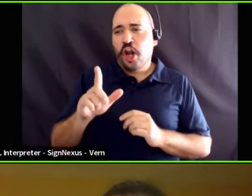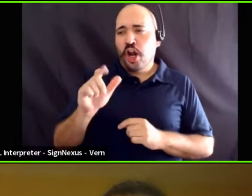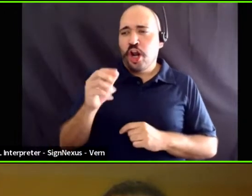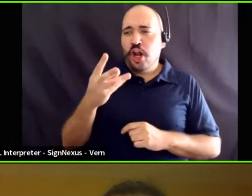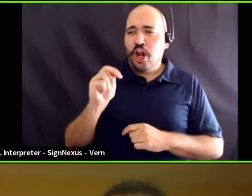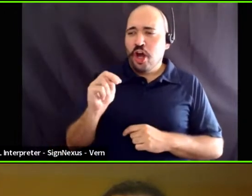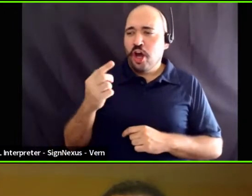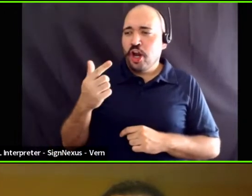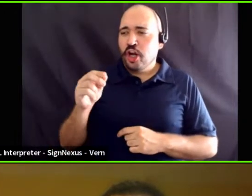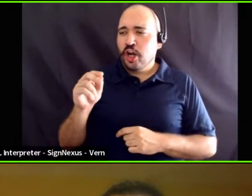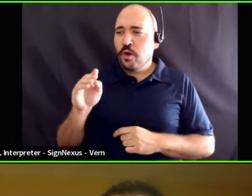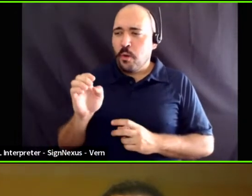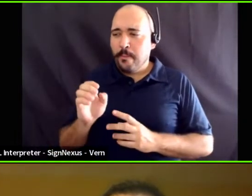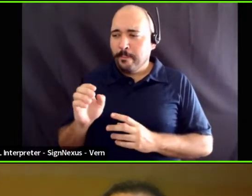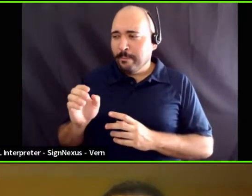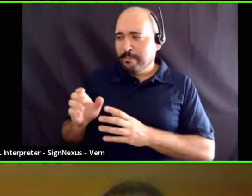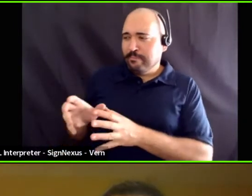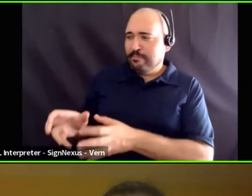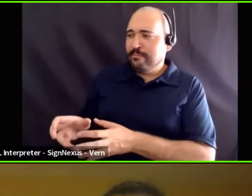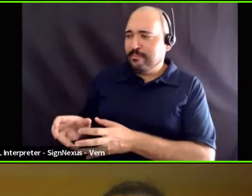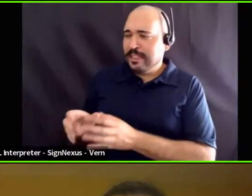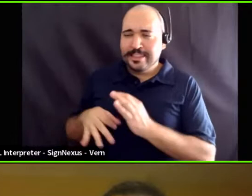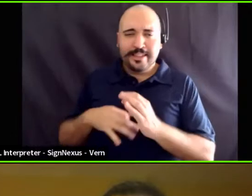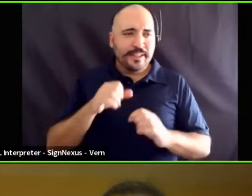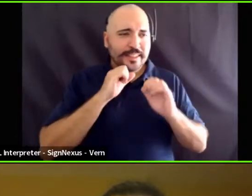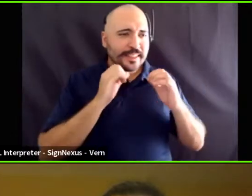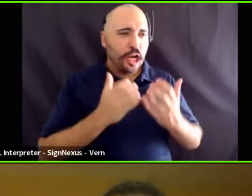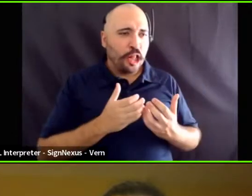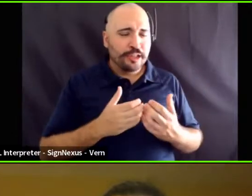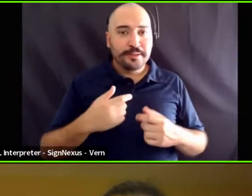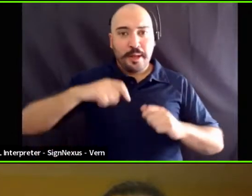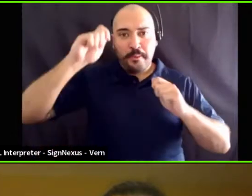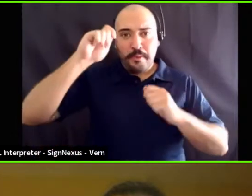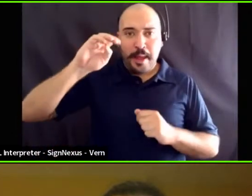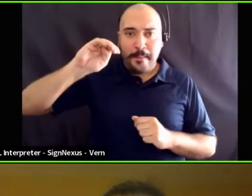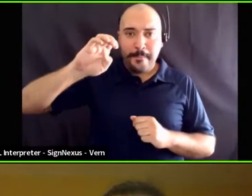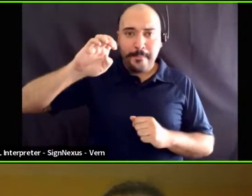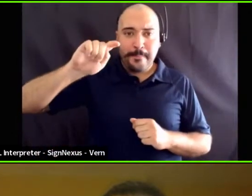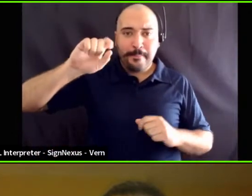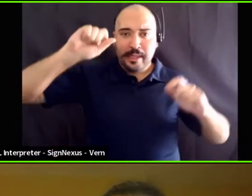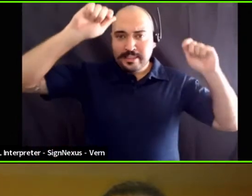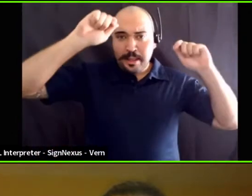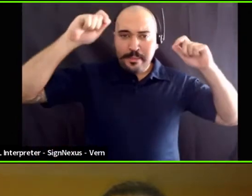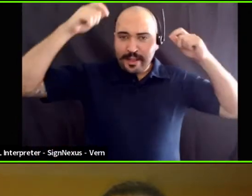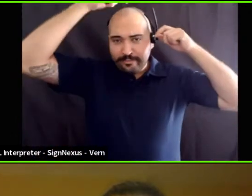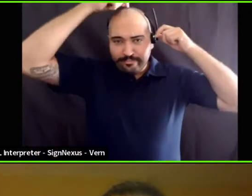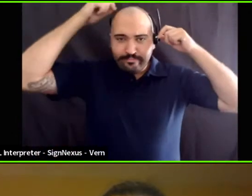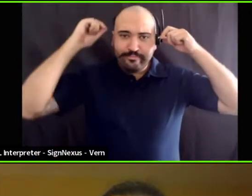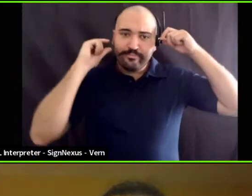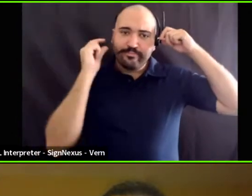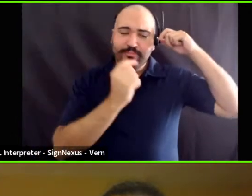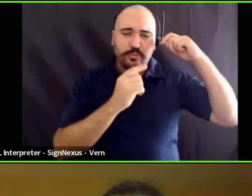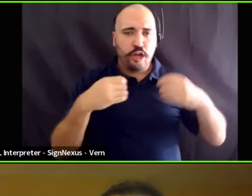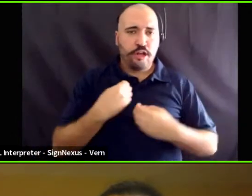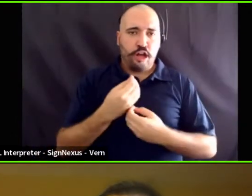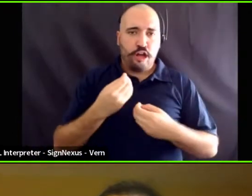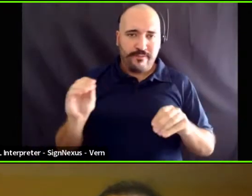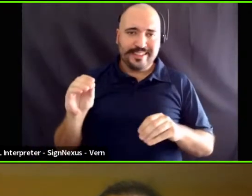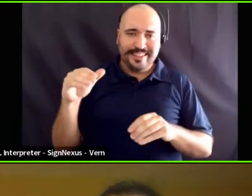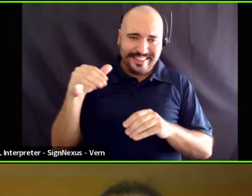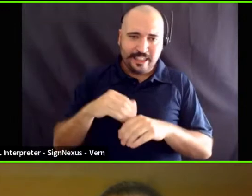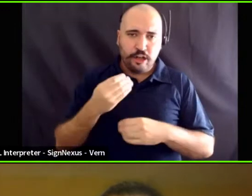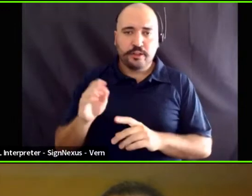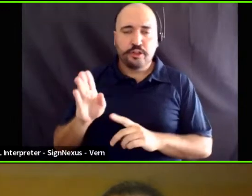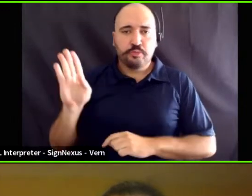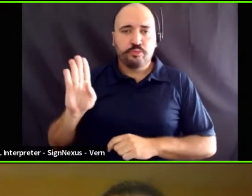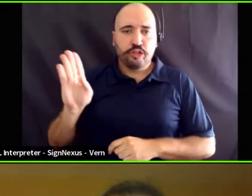Santa. I'm wearing a Mets cap and a headset, and I'm in my office in Brooklyn. So I'm happy